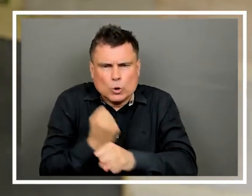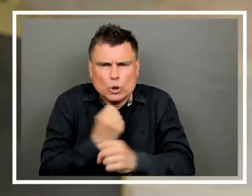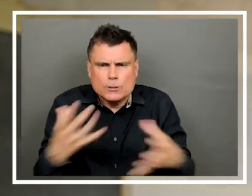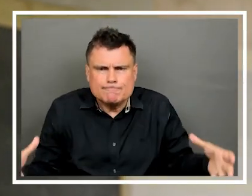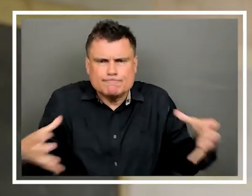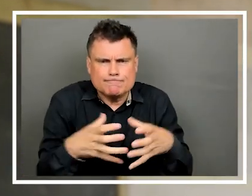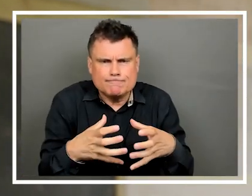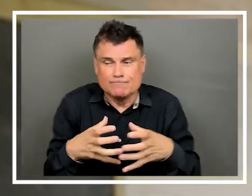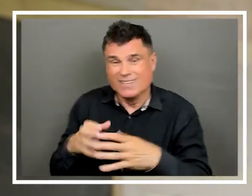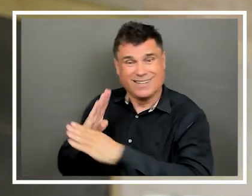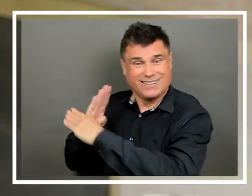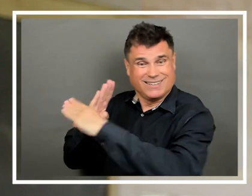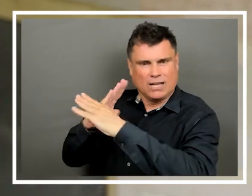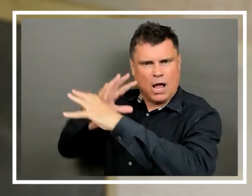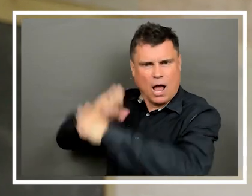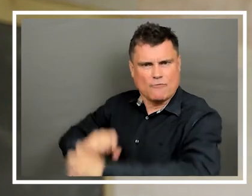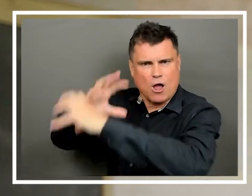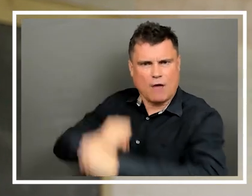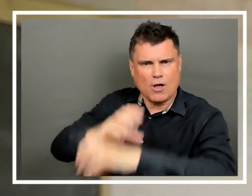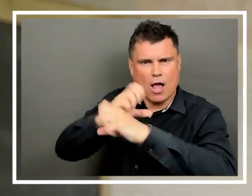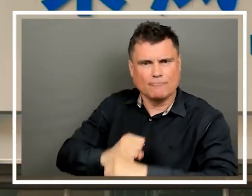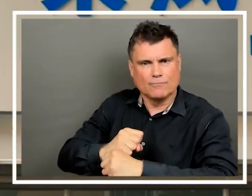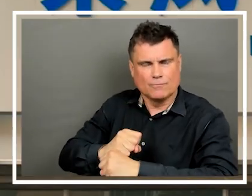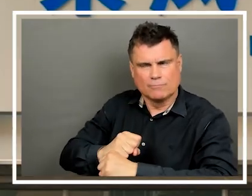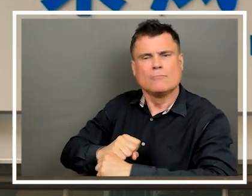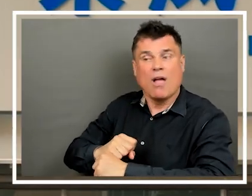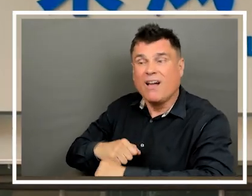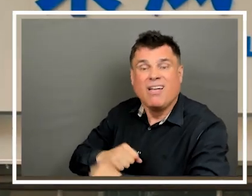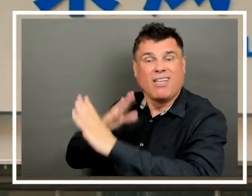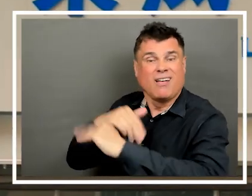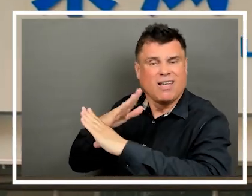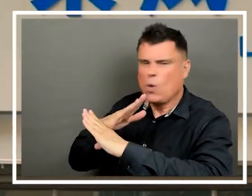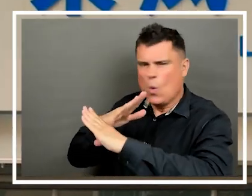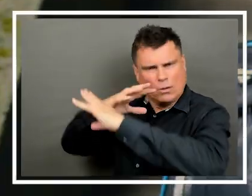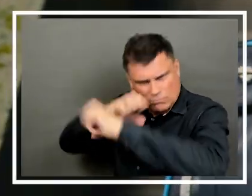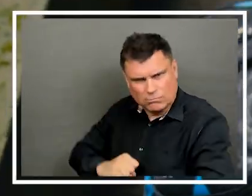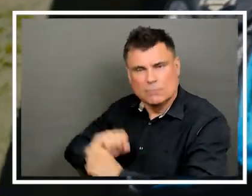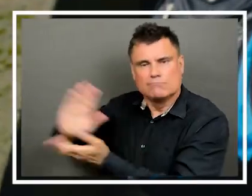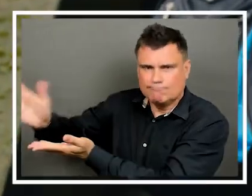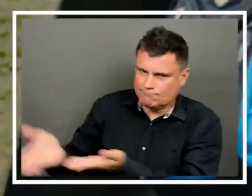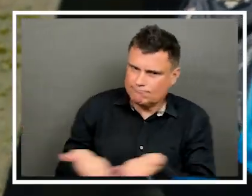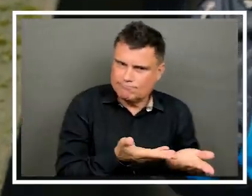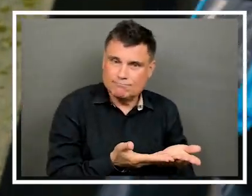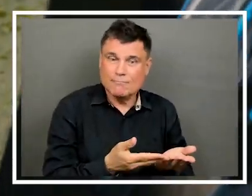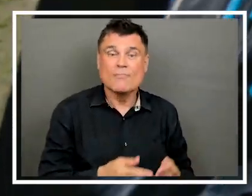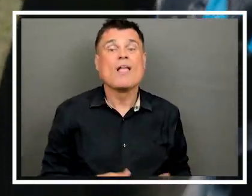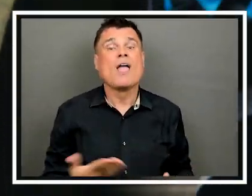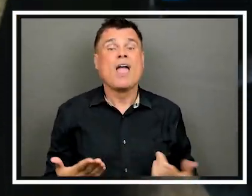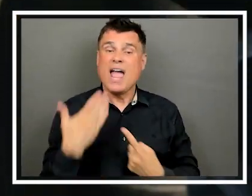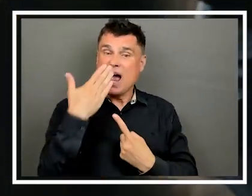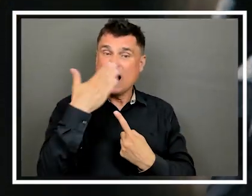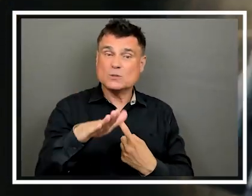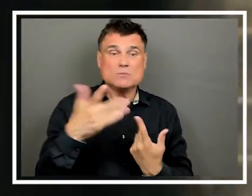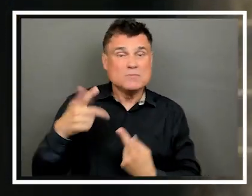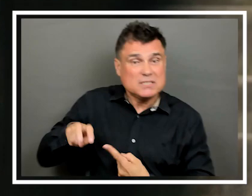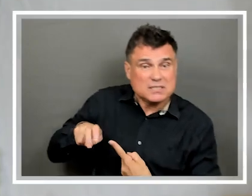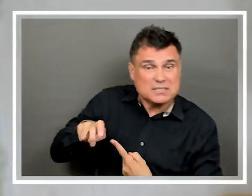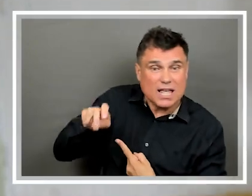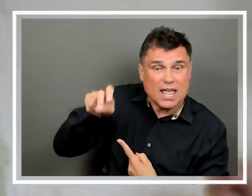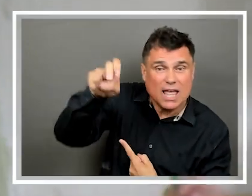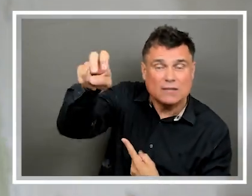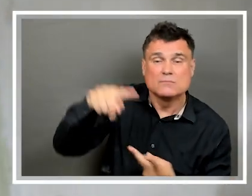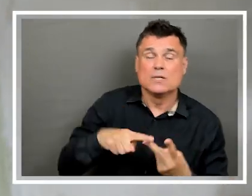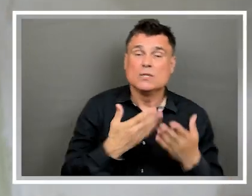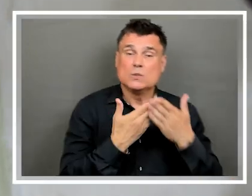dismantle these barriers and not build new ones. Whether the barrier is attitudes, stairs, or